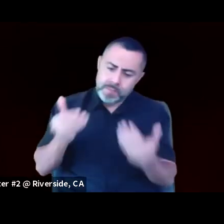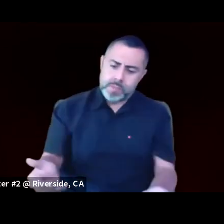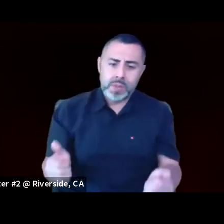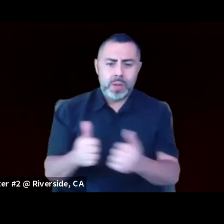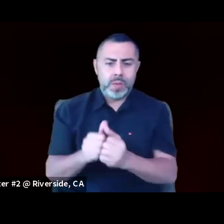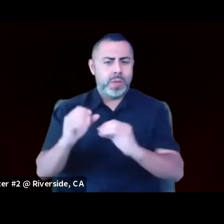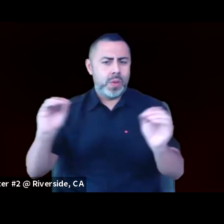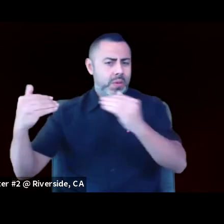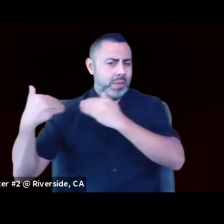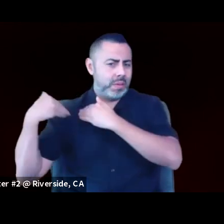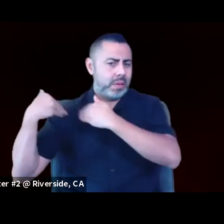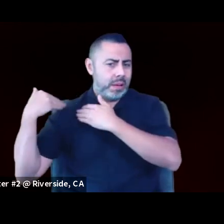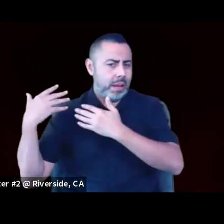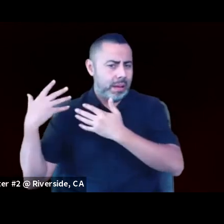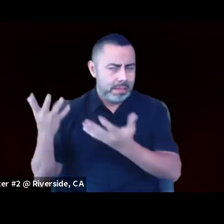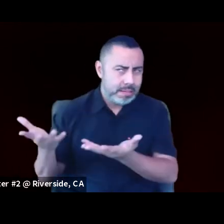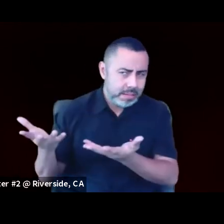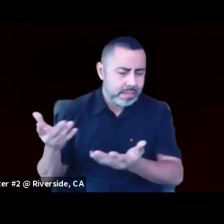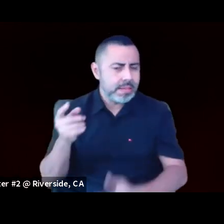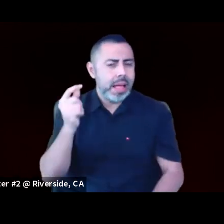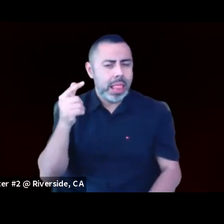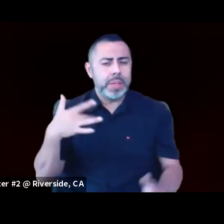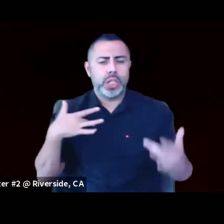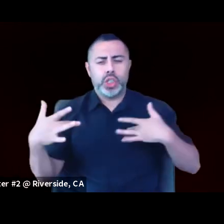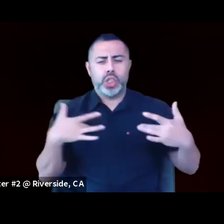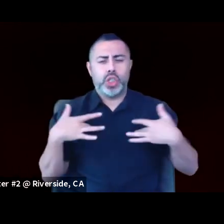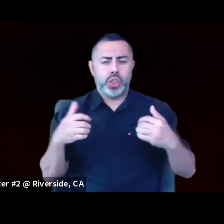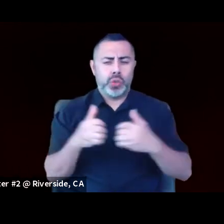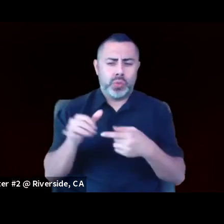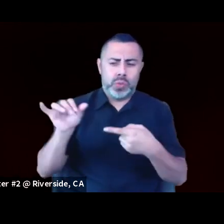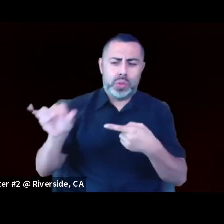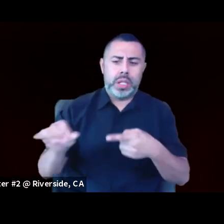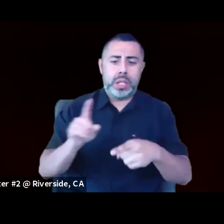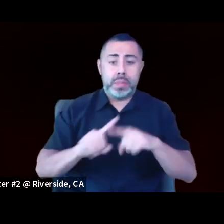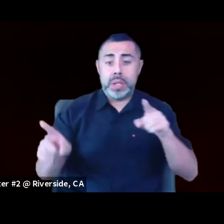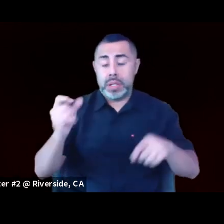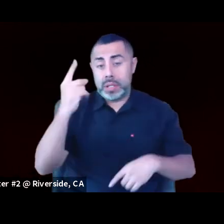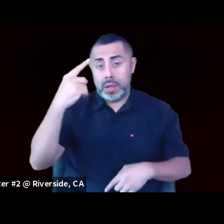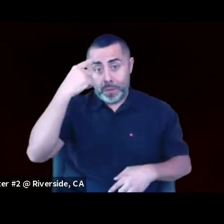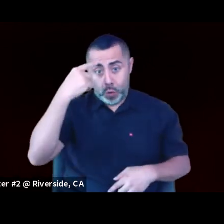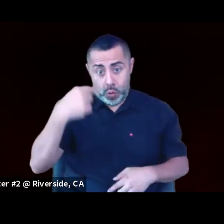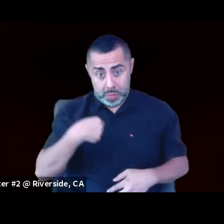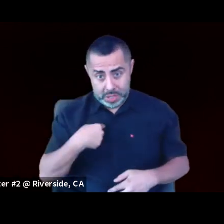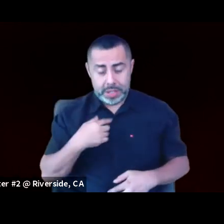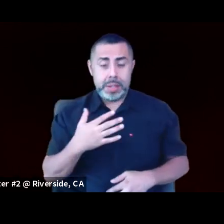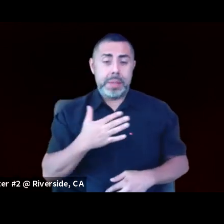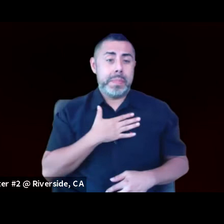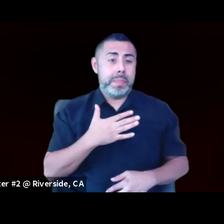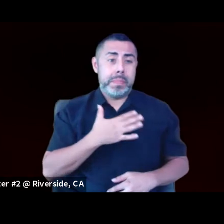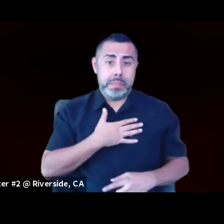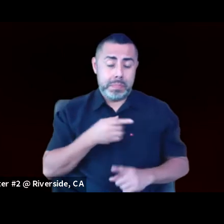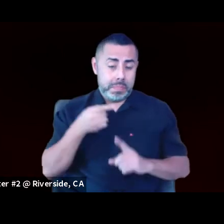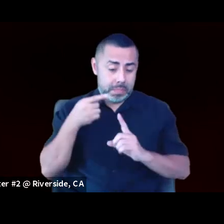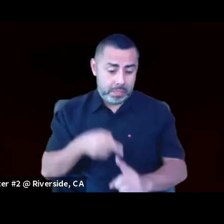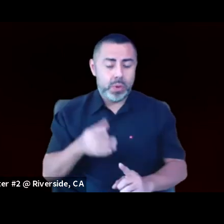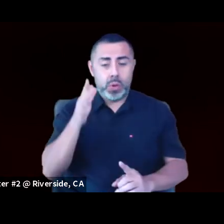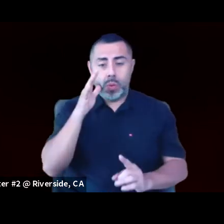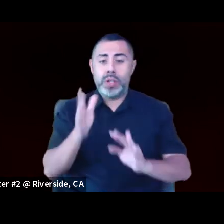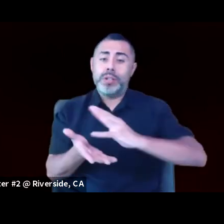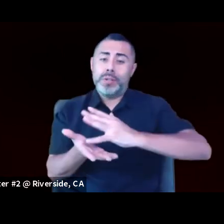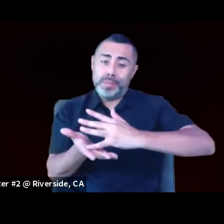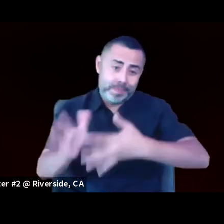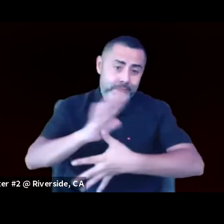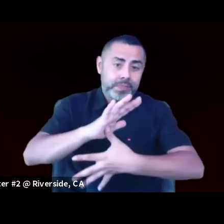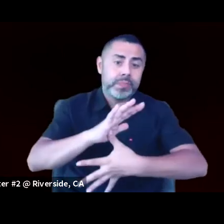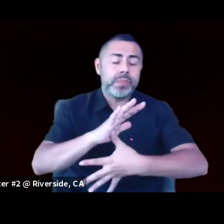trend. For me, the bottom line is I'm going to prioritize giving to funds that are run